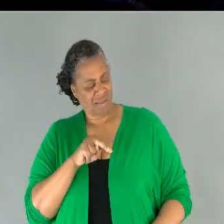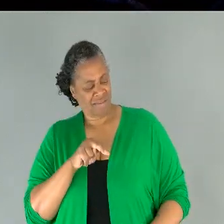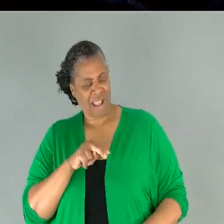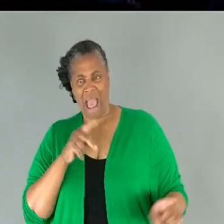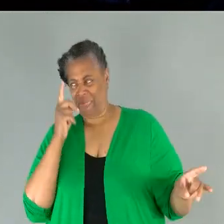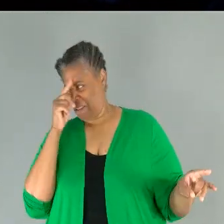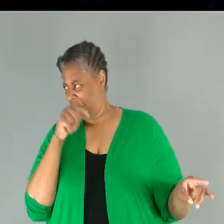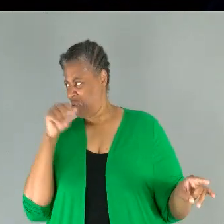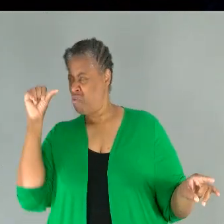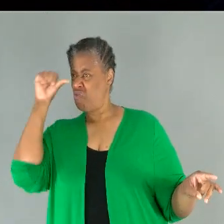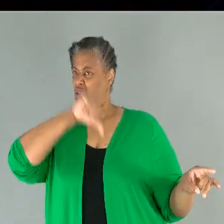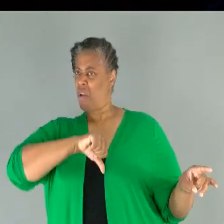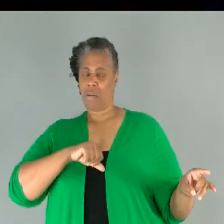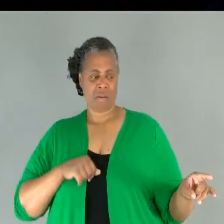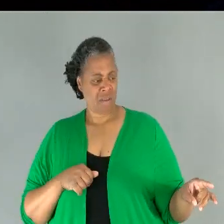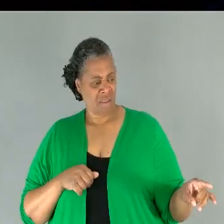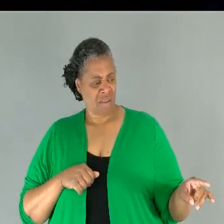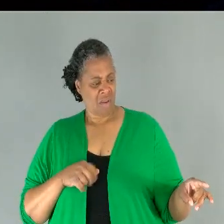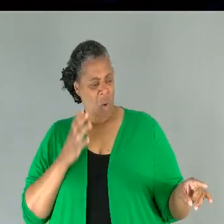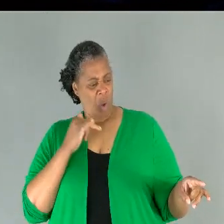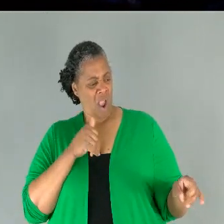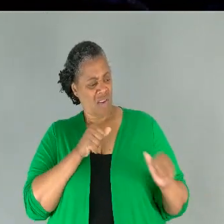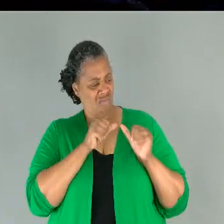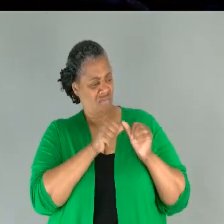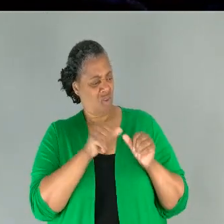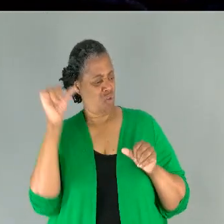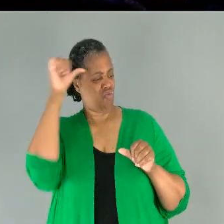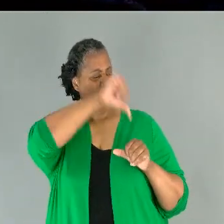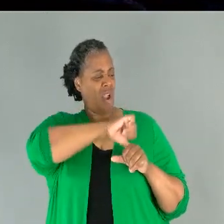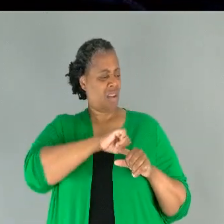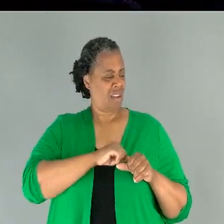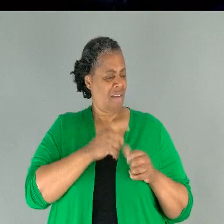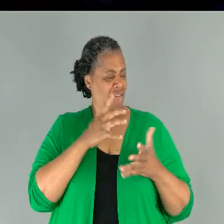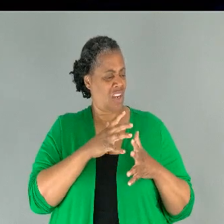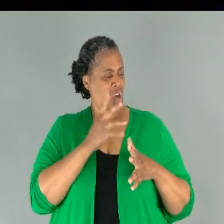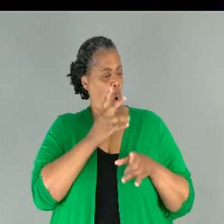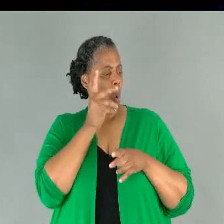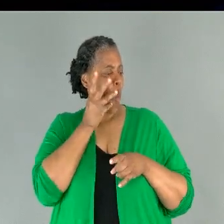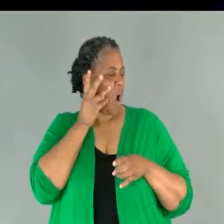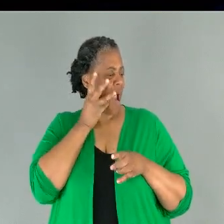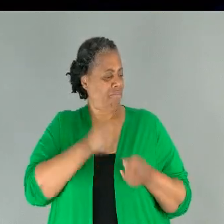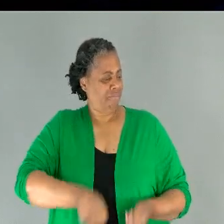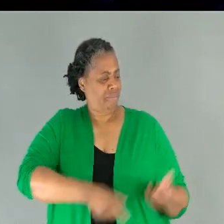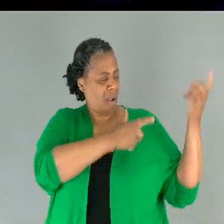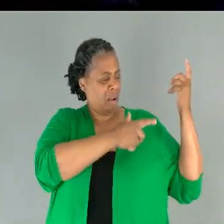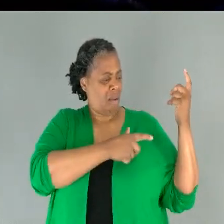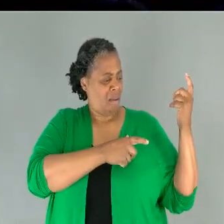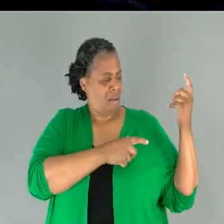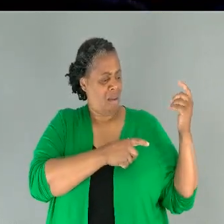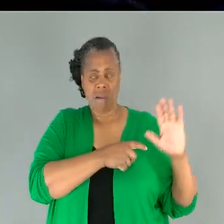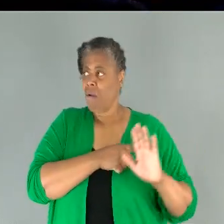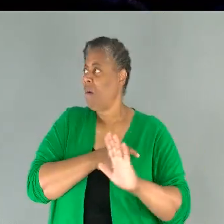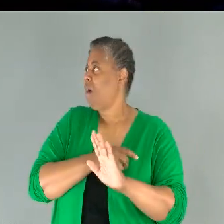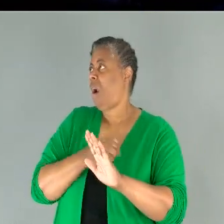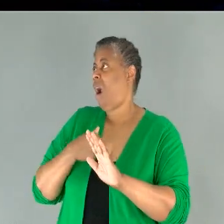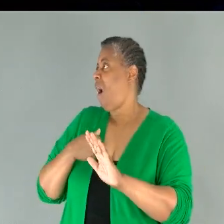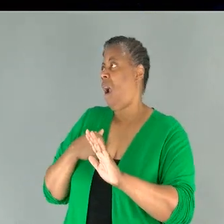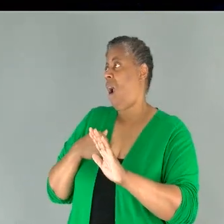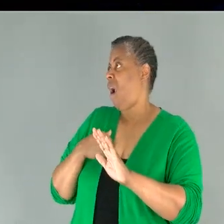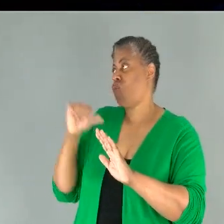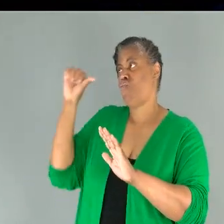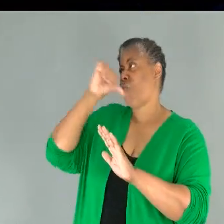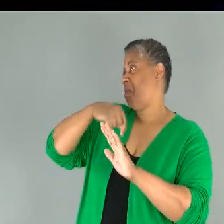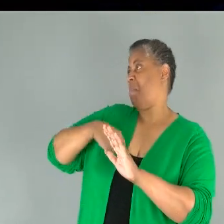said to her, how long will you keep on getting drunk? Get rid of your wine. No, not